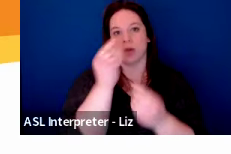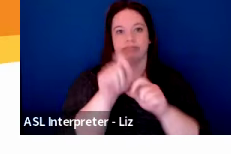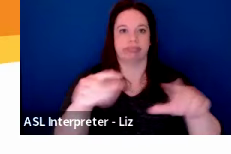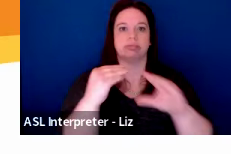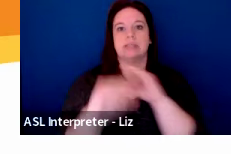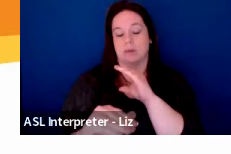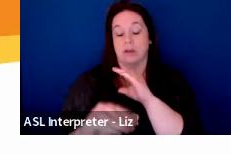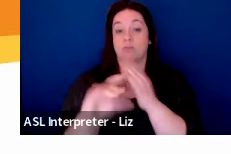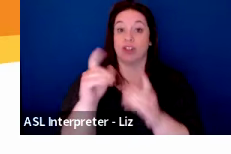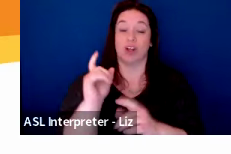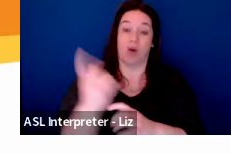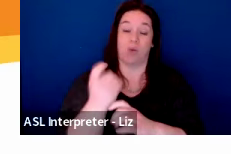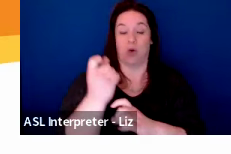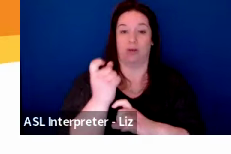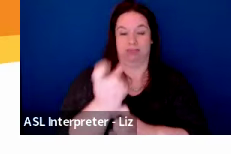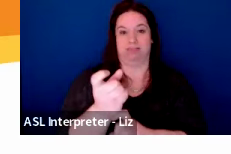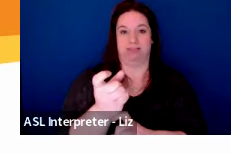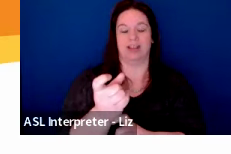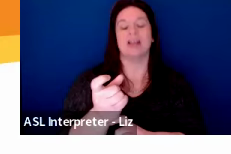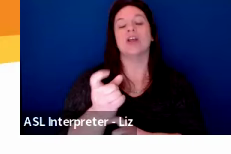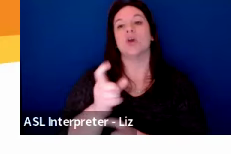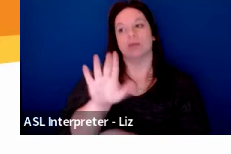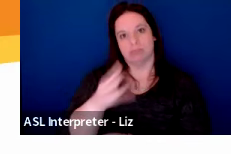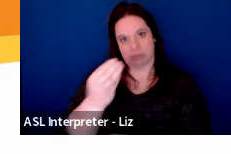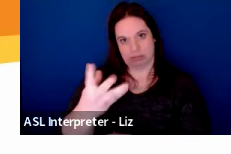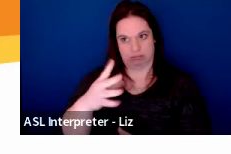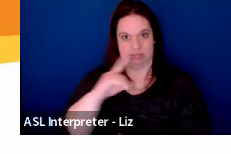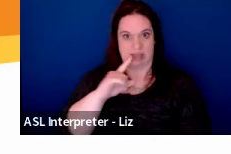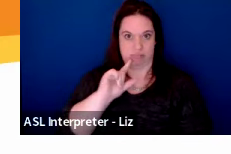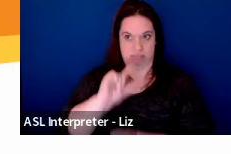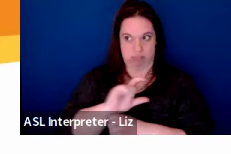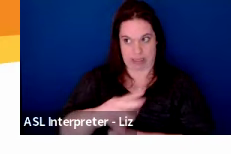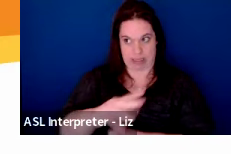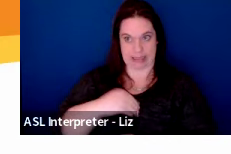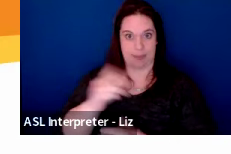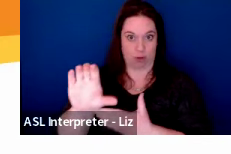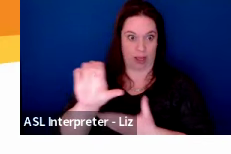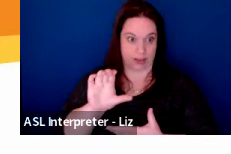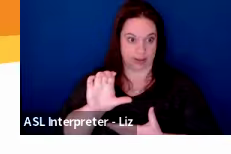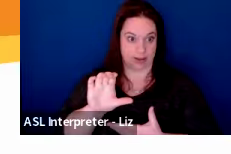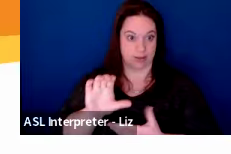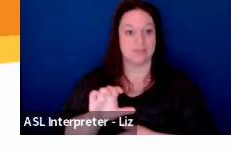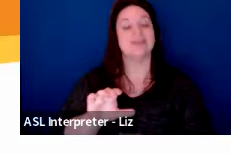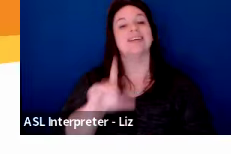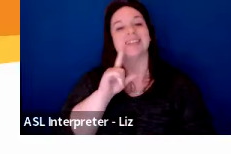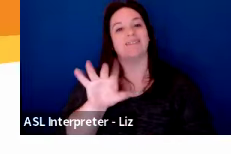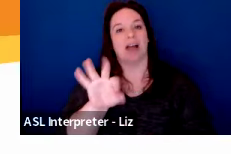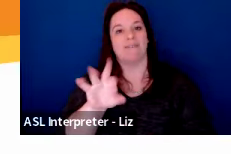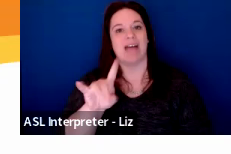is awarded, you'll be asked to indicate your acceptance of the grant. This form again comes from Foundant, and you'll receive an intent to